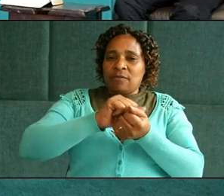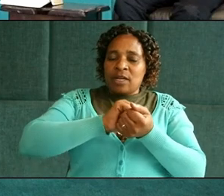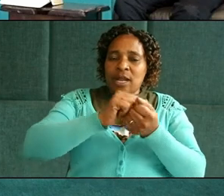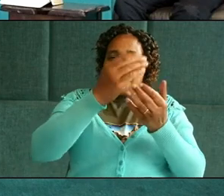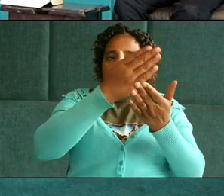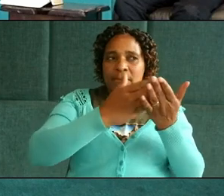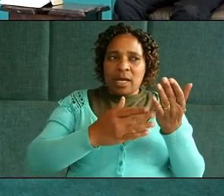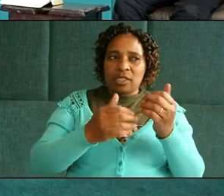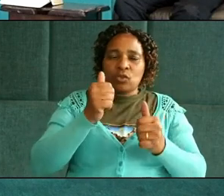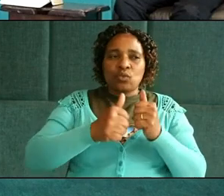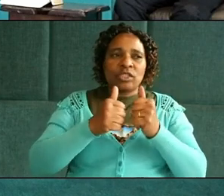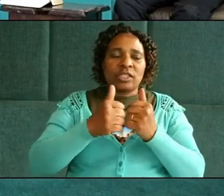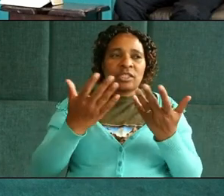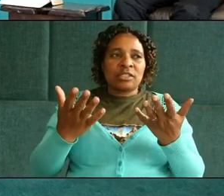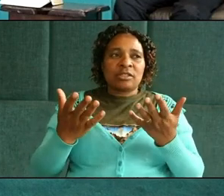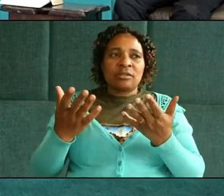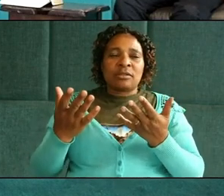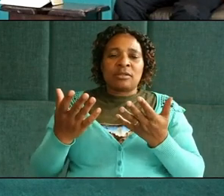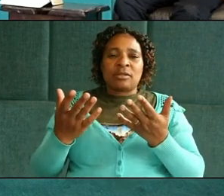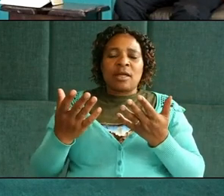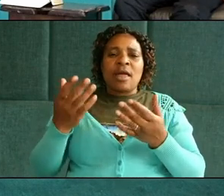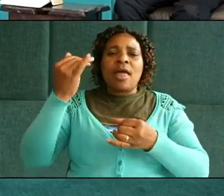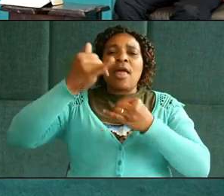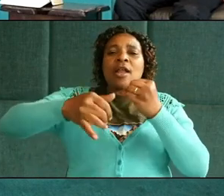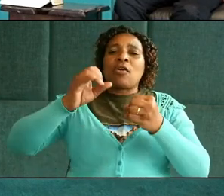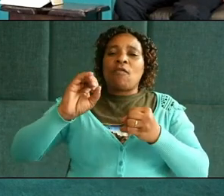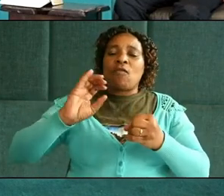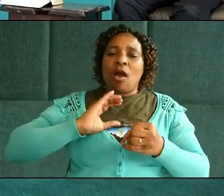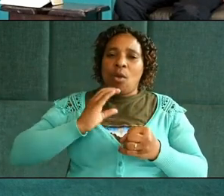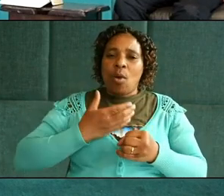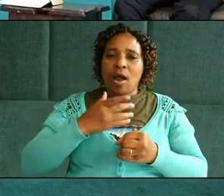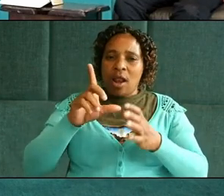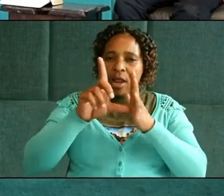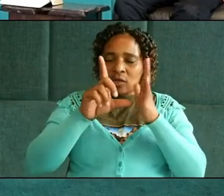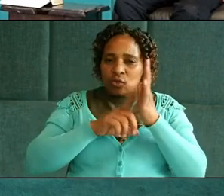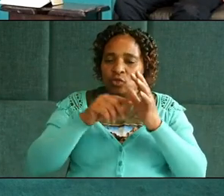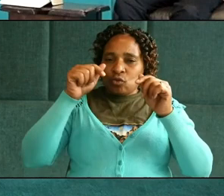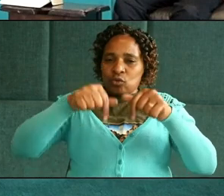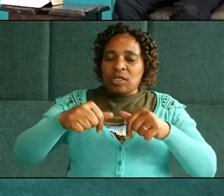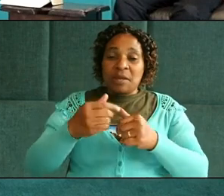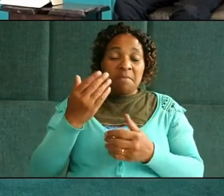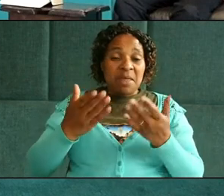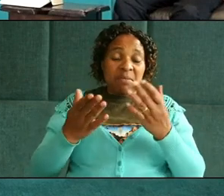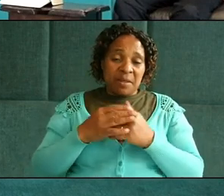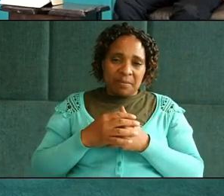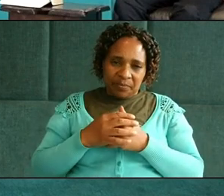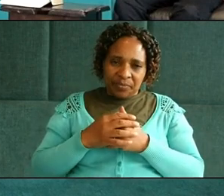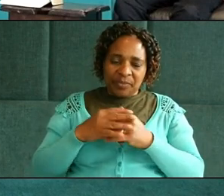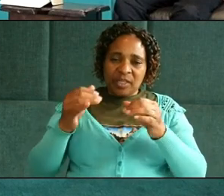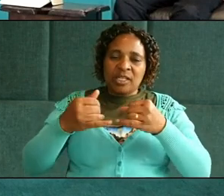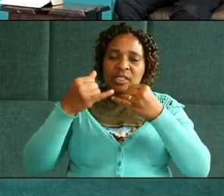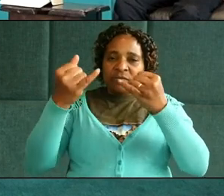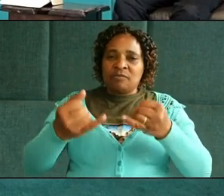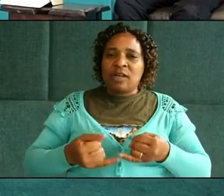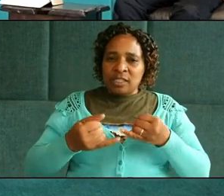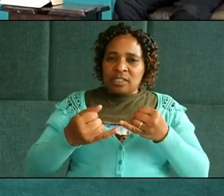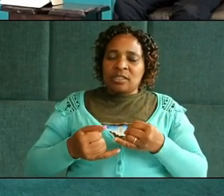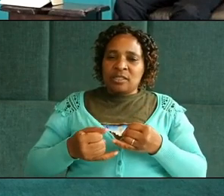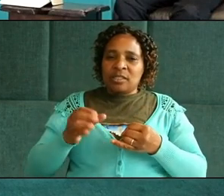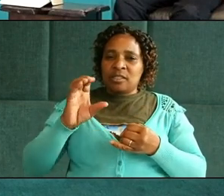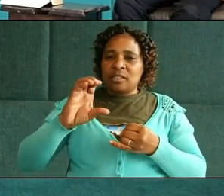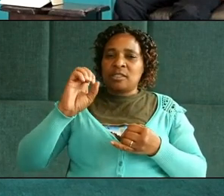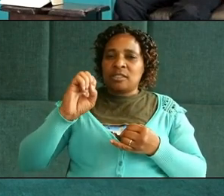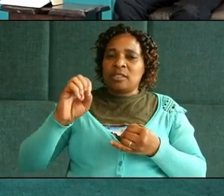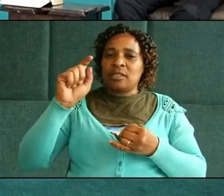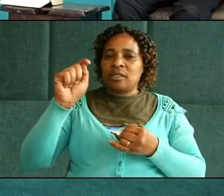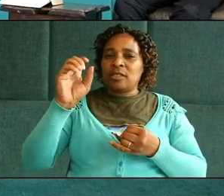is like marking the almost the end of our lesson for today. Maybe I can invite Sid to read for us